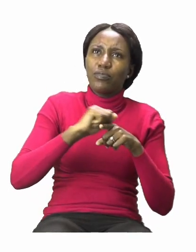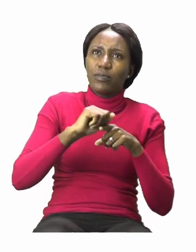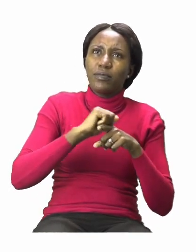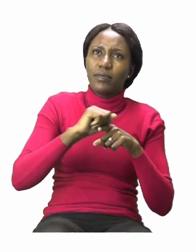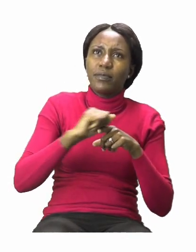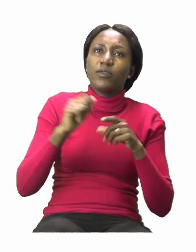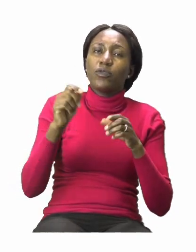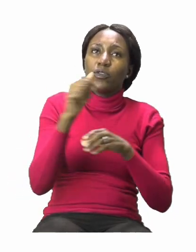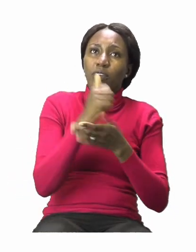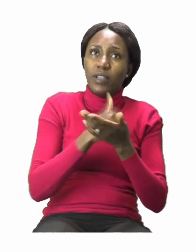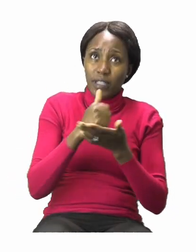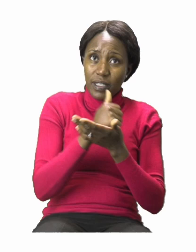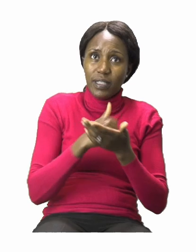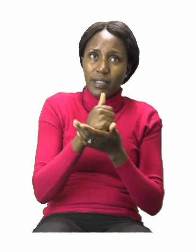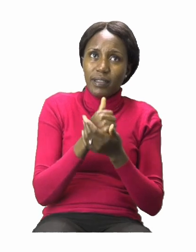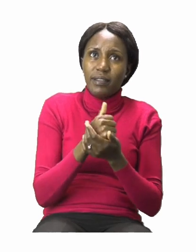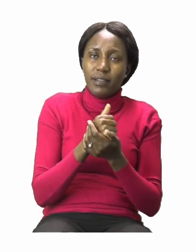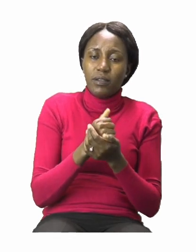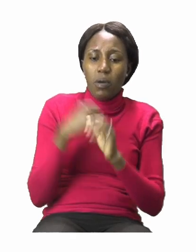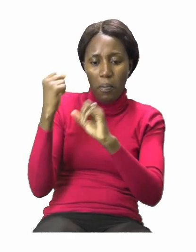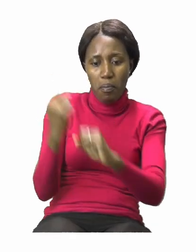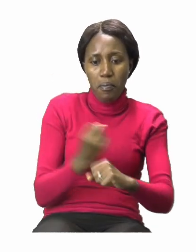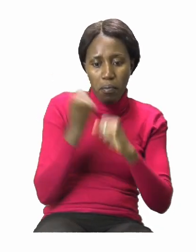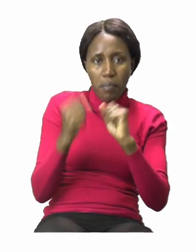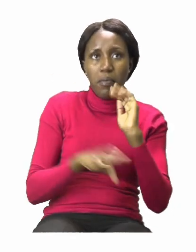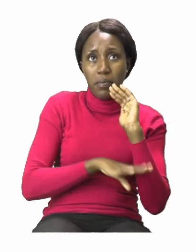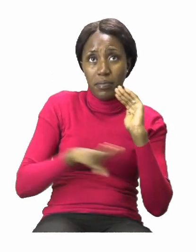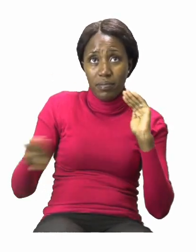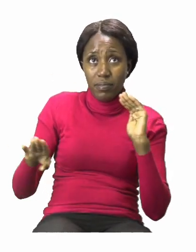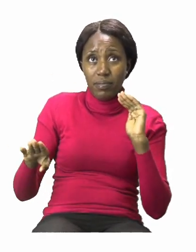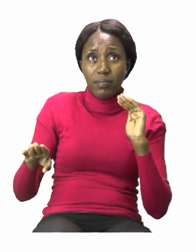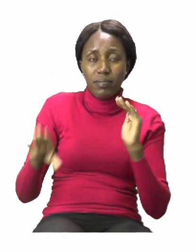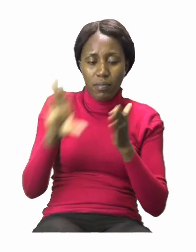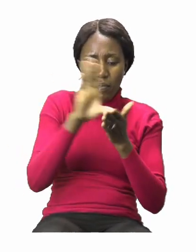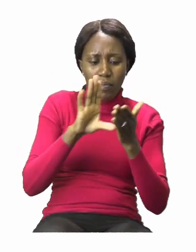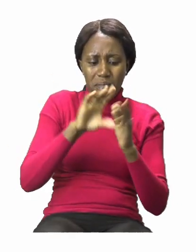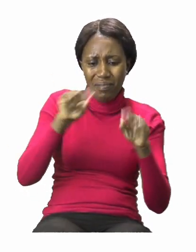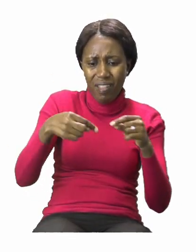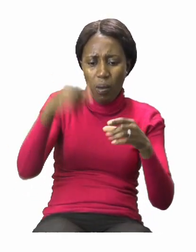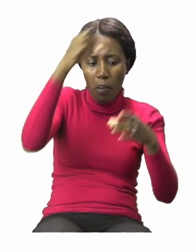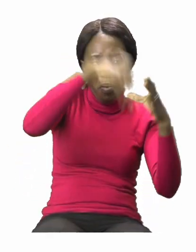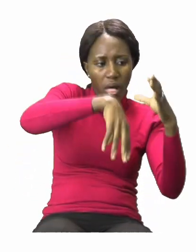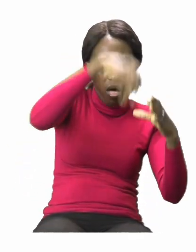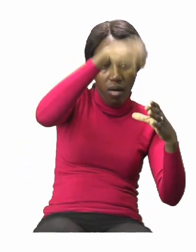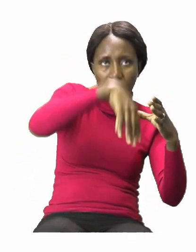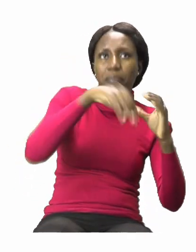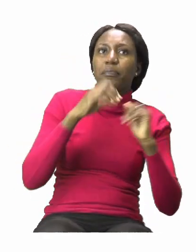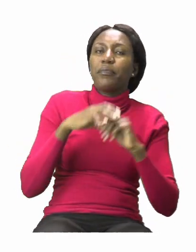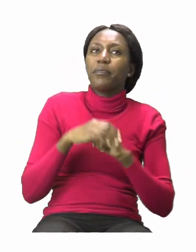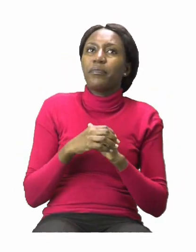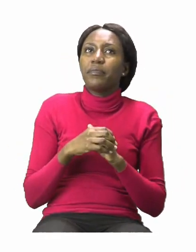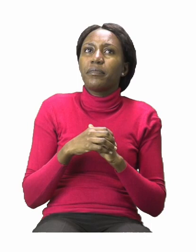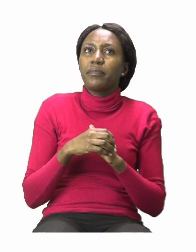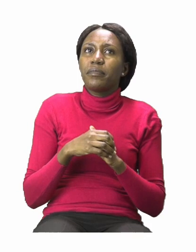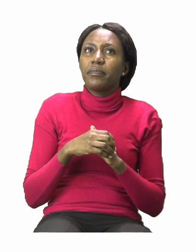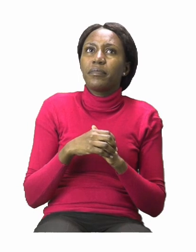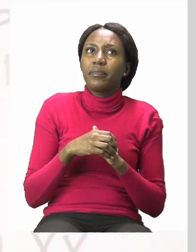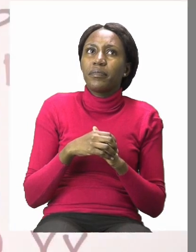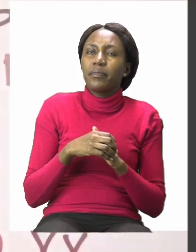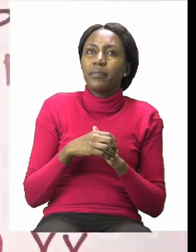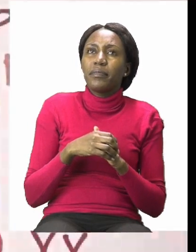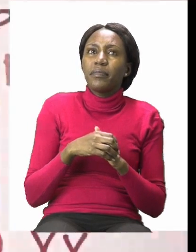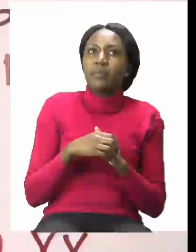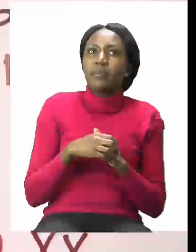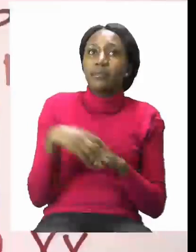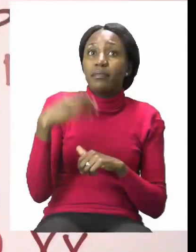floor. Then we use the dustbin to throw away rubbish. I have a dustbin in the